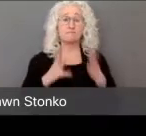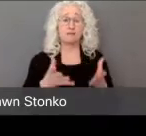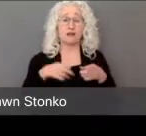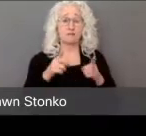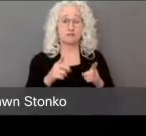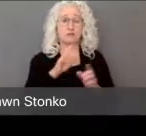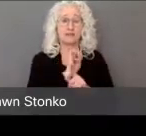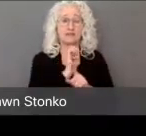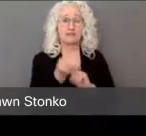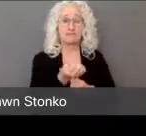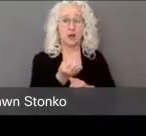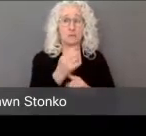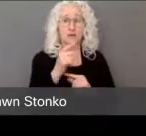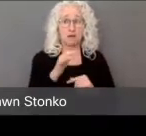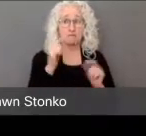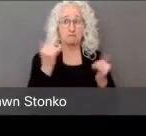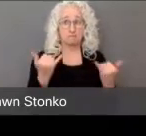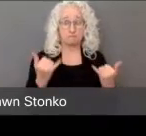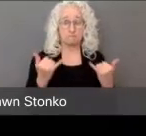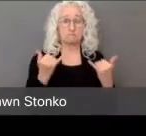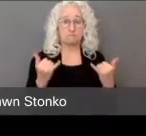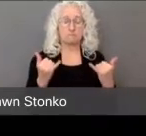is absolutely important that